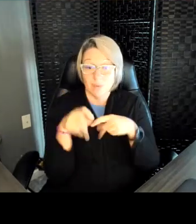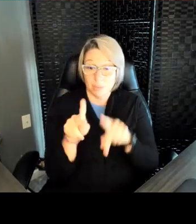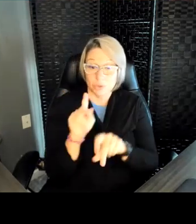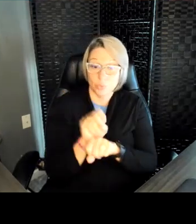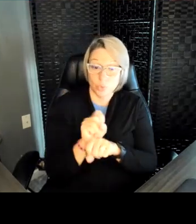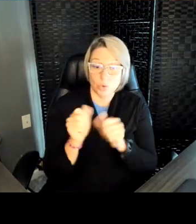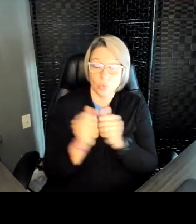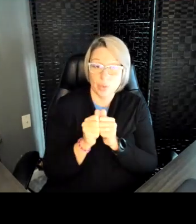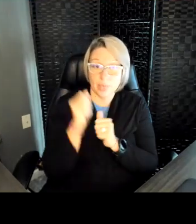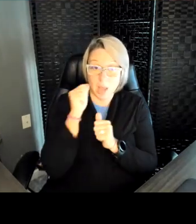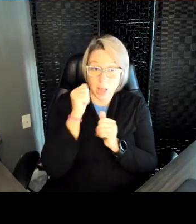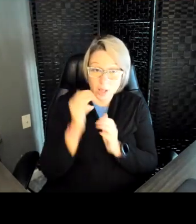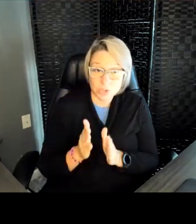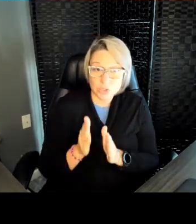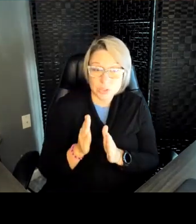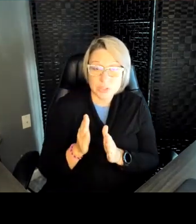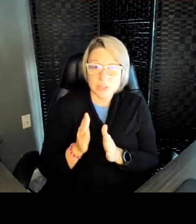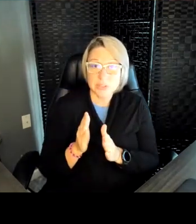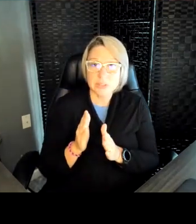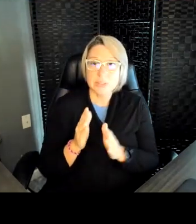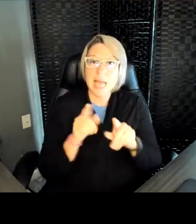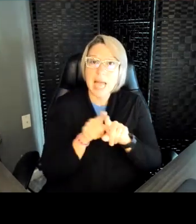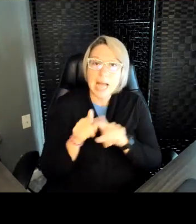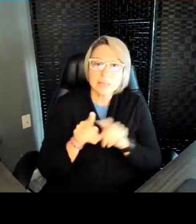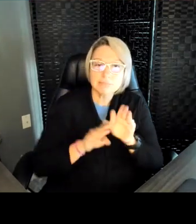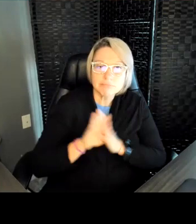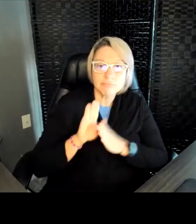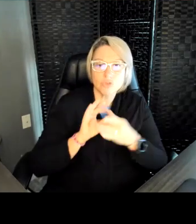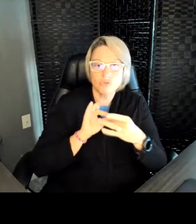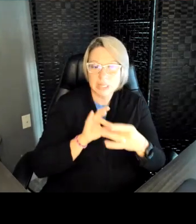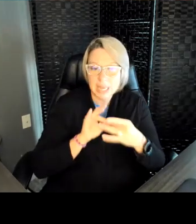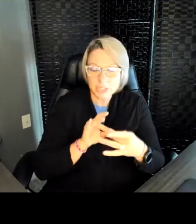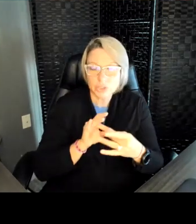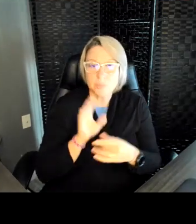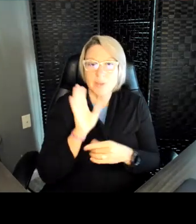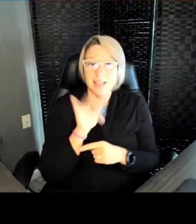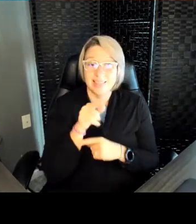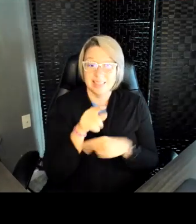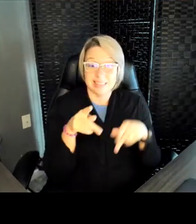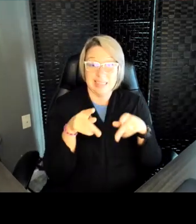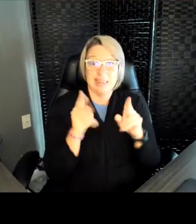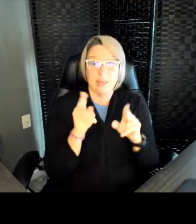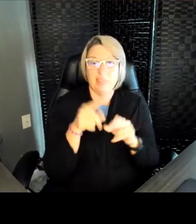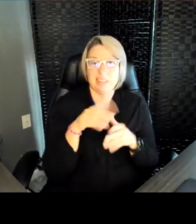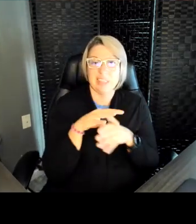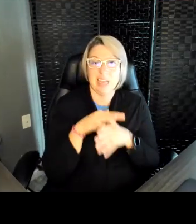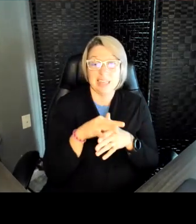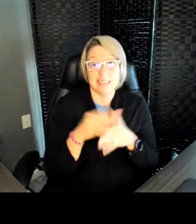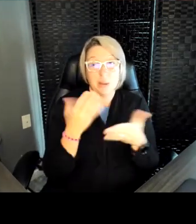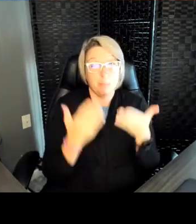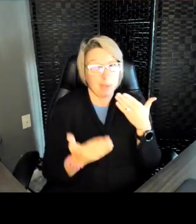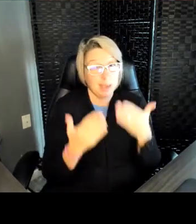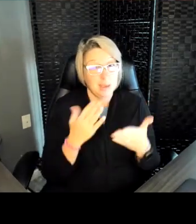with audiologists, as you form those relationships, this kind of clip or this kind of content may actually be a